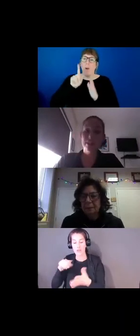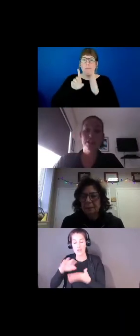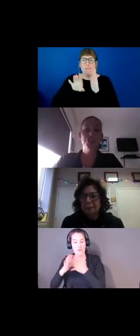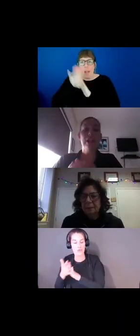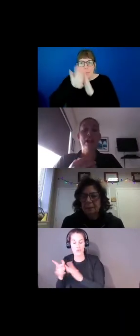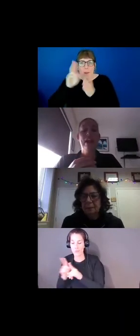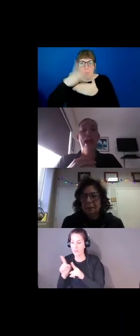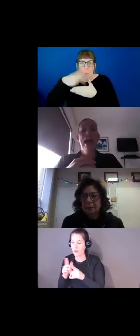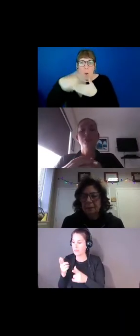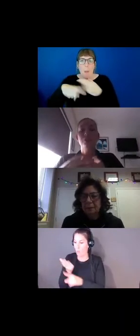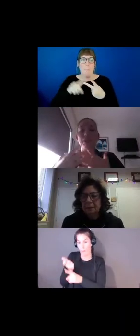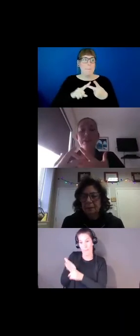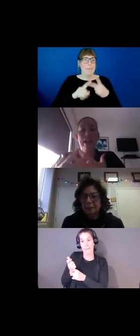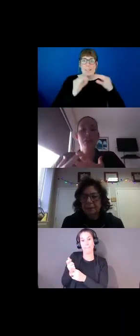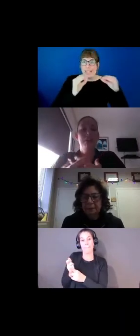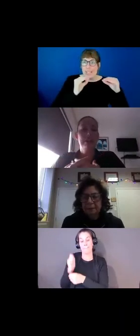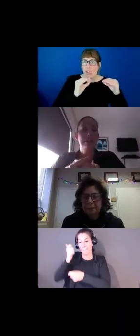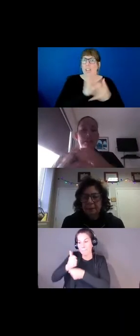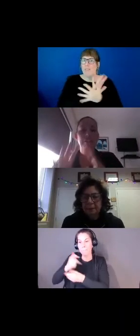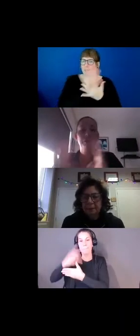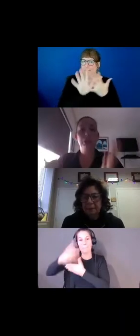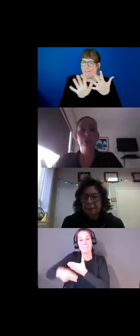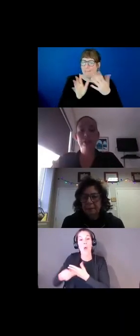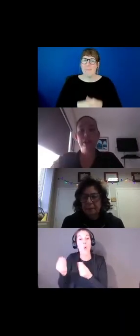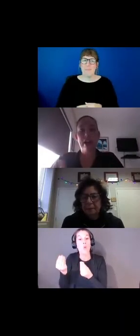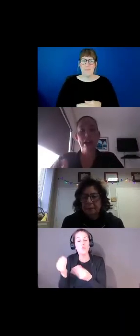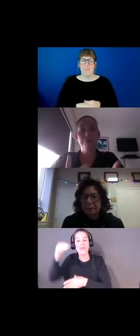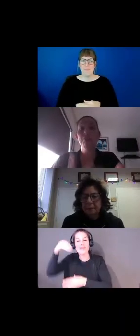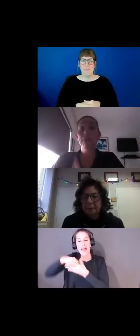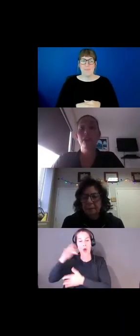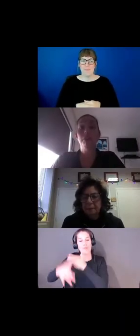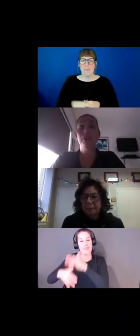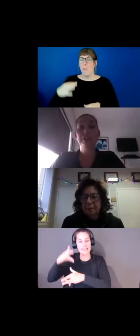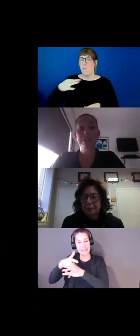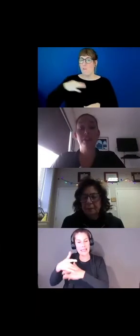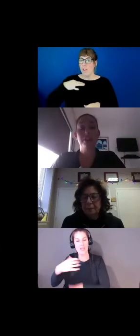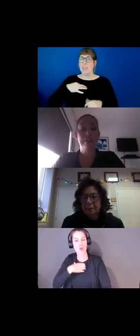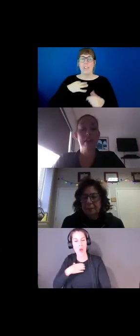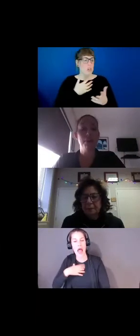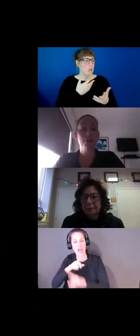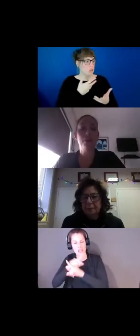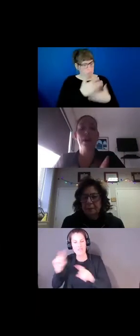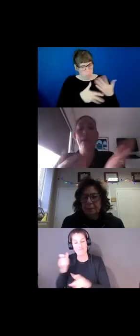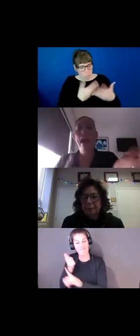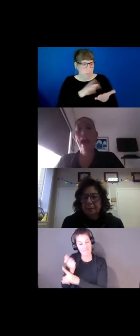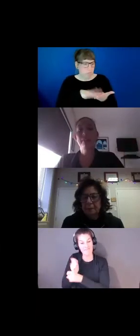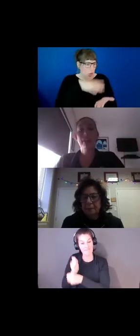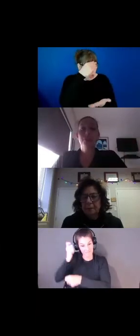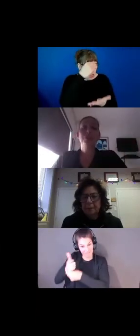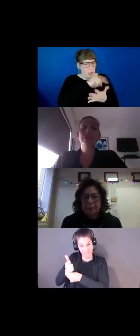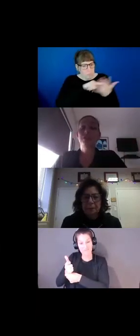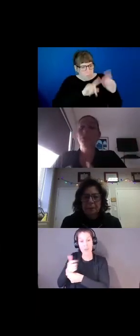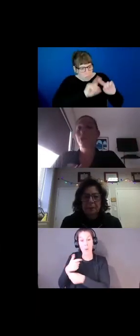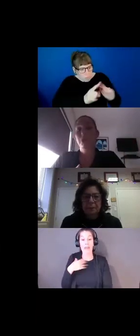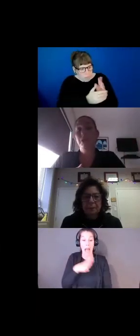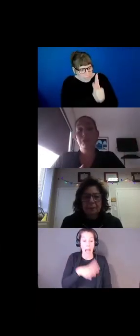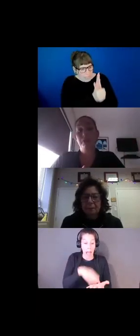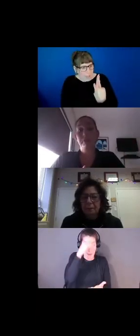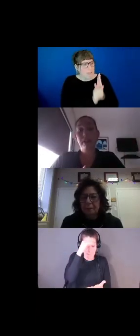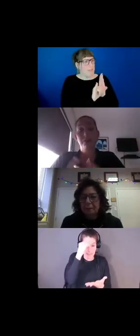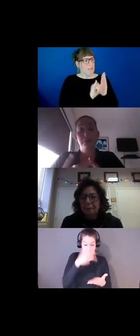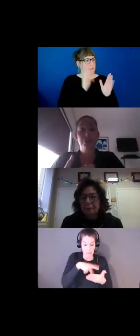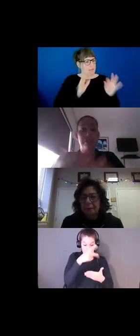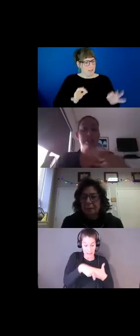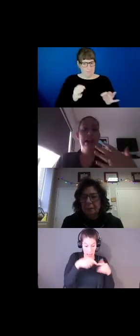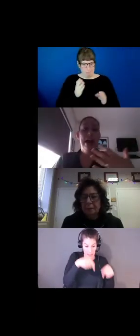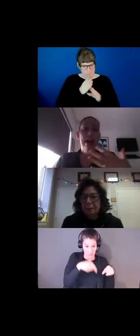into teaching. And so they take what it is that they've learned being a volunteer in that program, and they've turned it into a career for